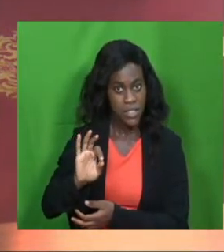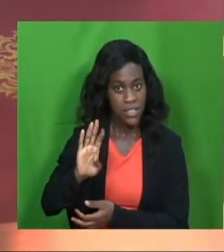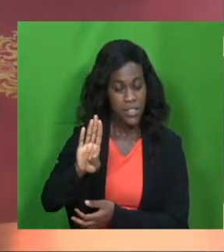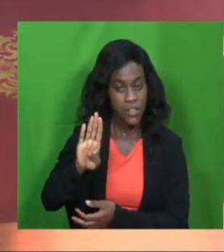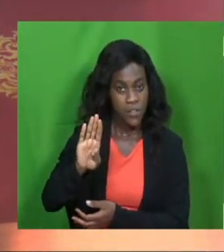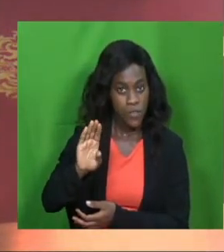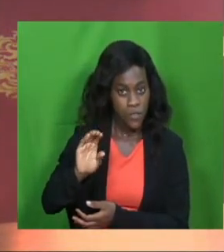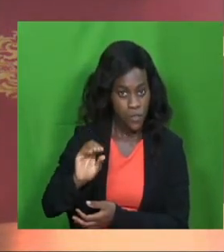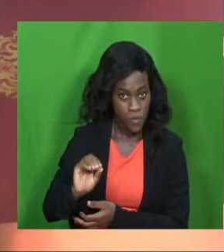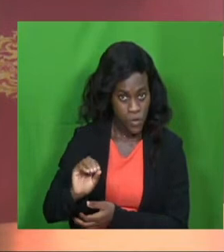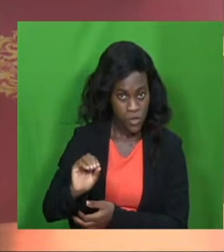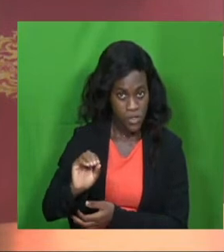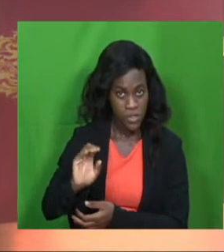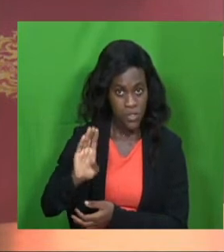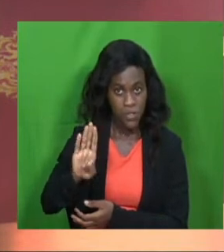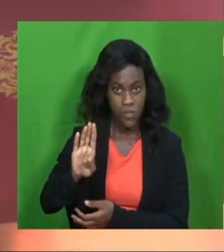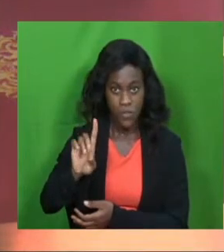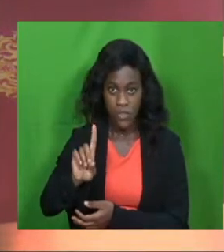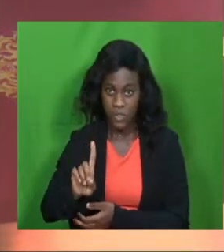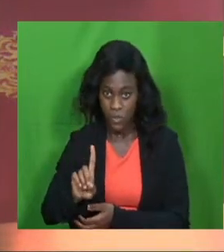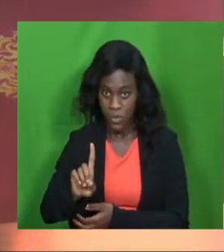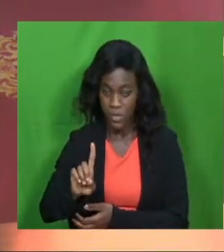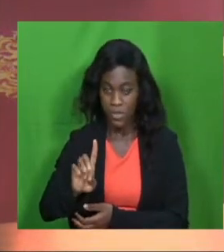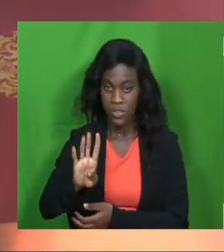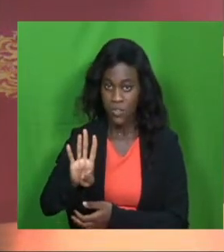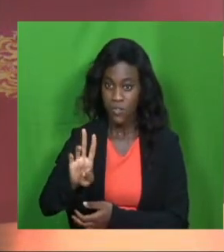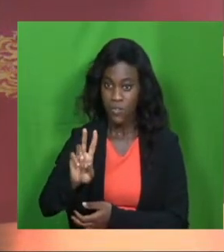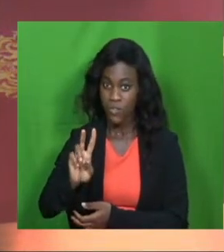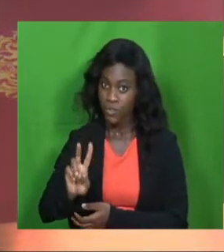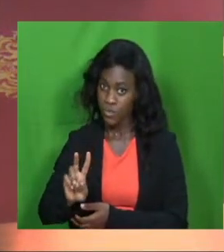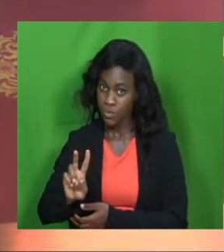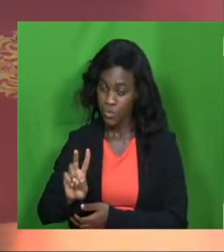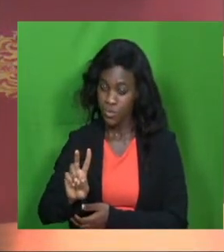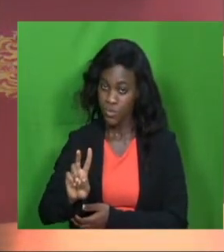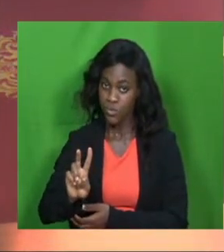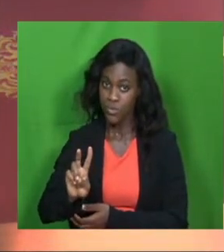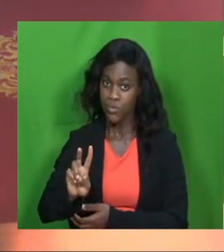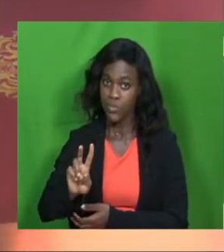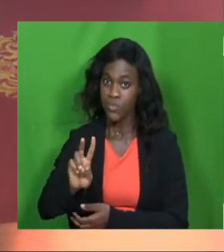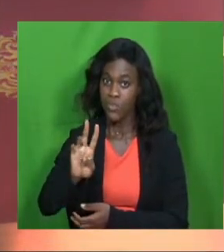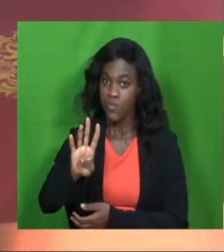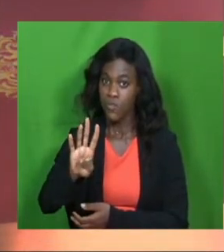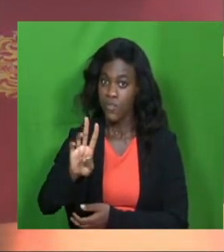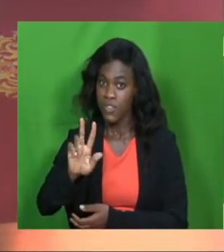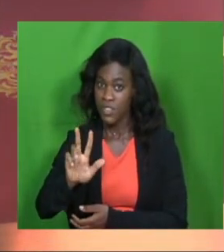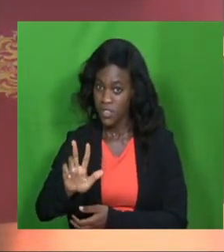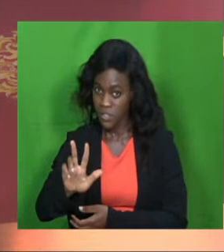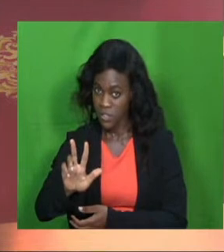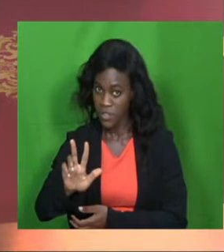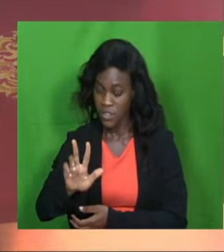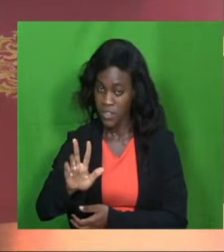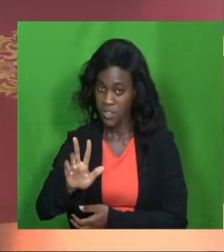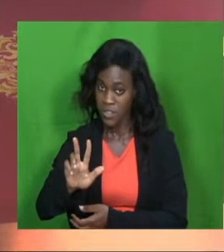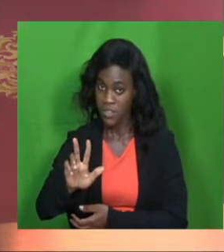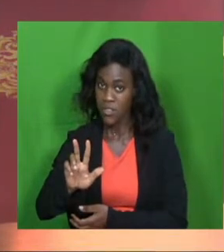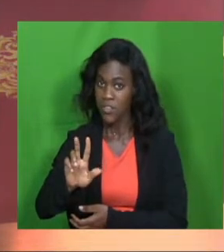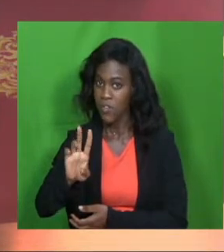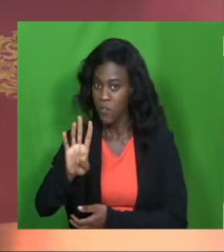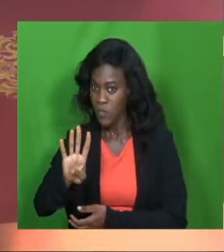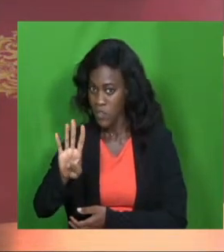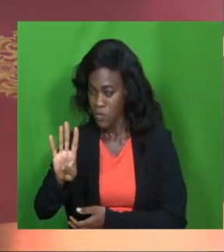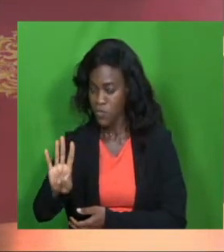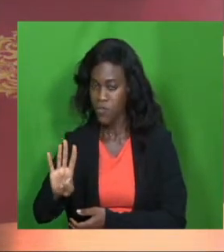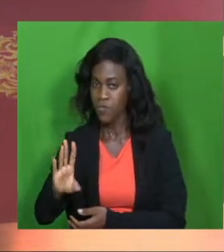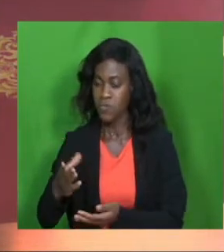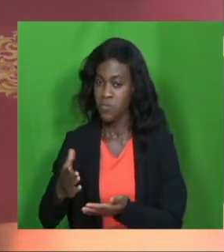page 41, page 42, page 43, up to page